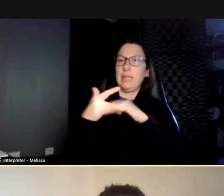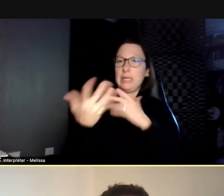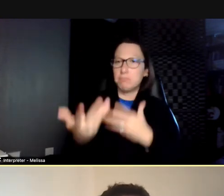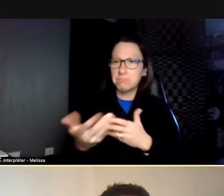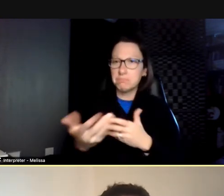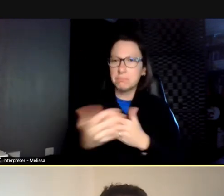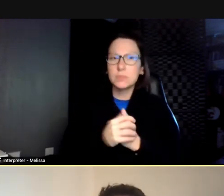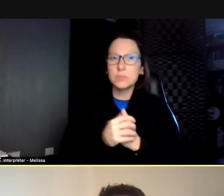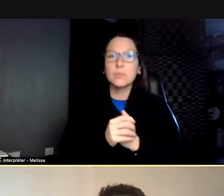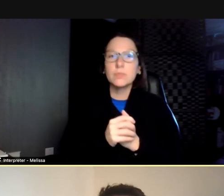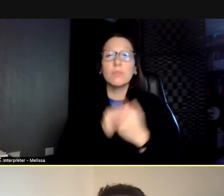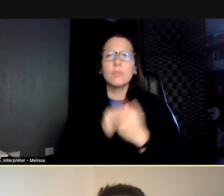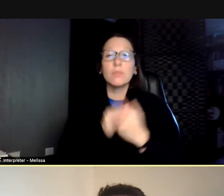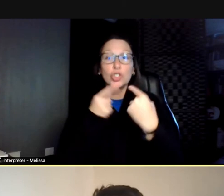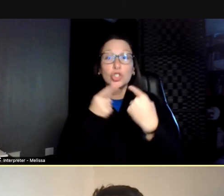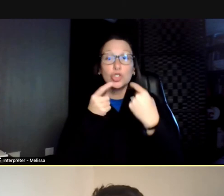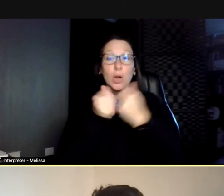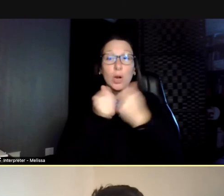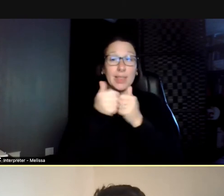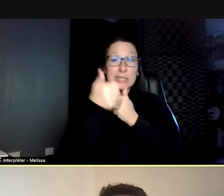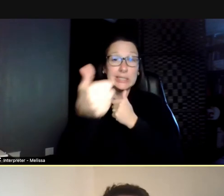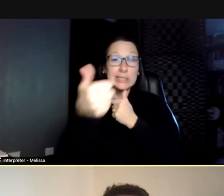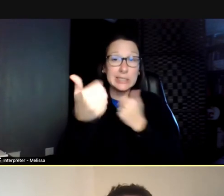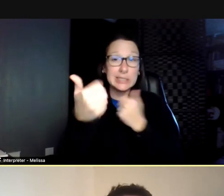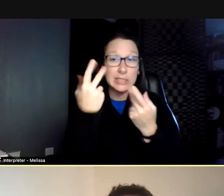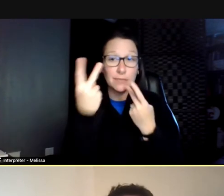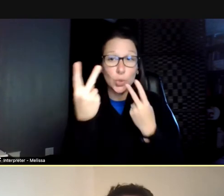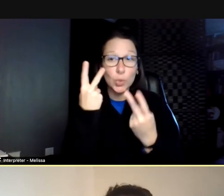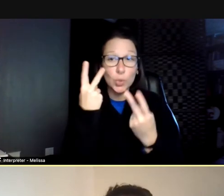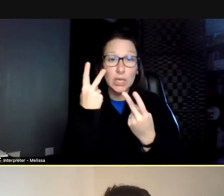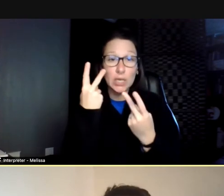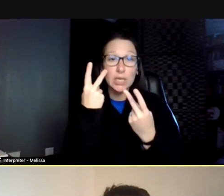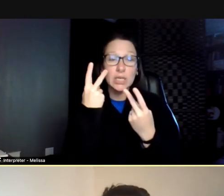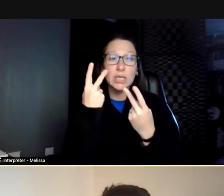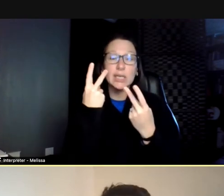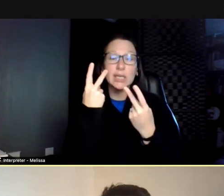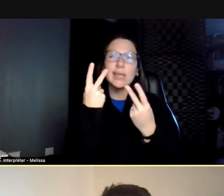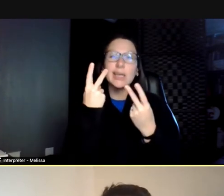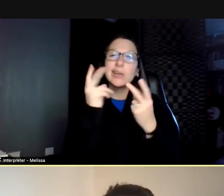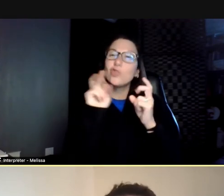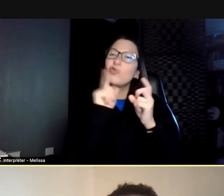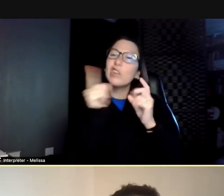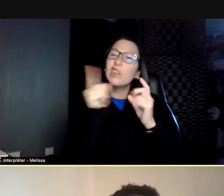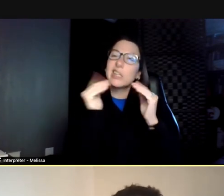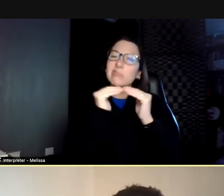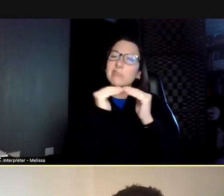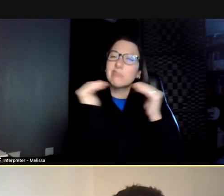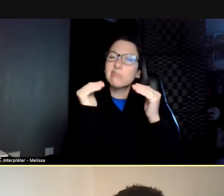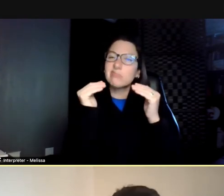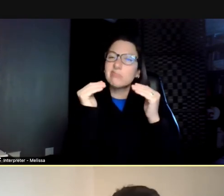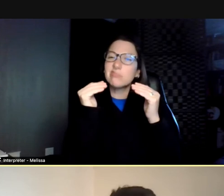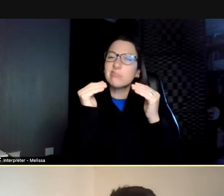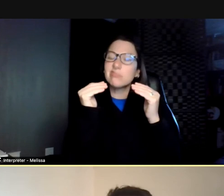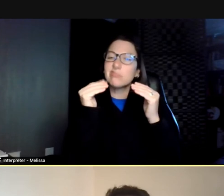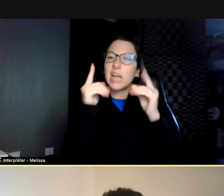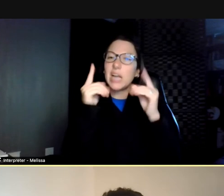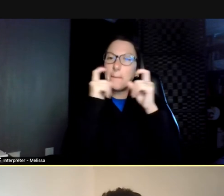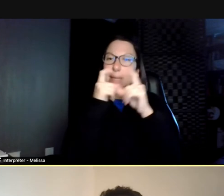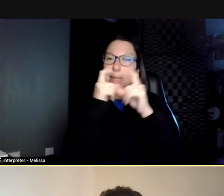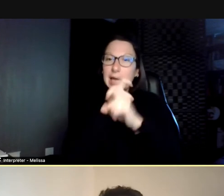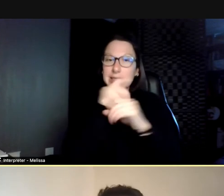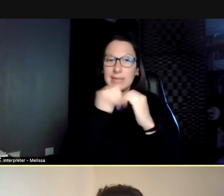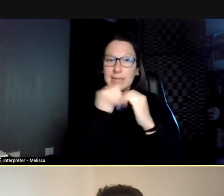Difficulty with distance viewing, which is really the same thing as difficulty with complexity of the array. And that's because, as in this picture